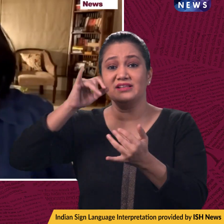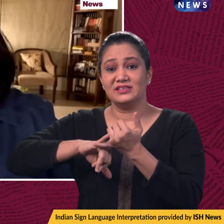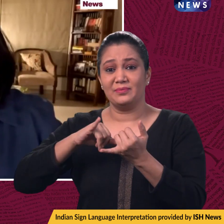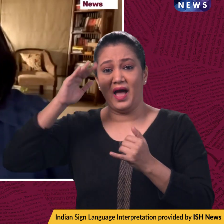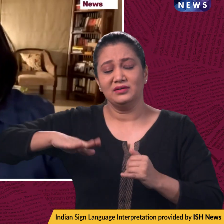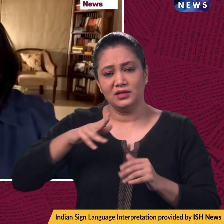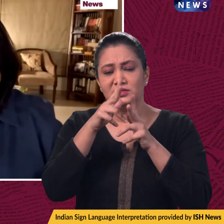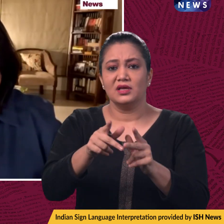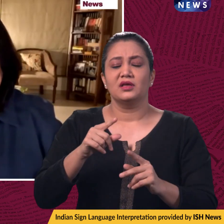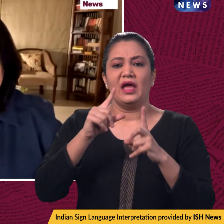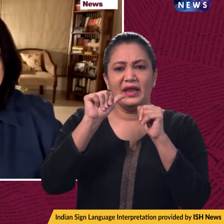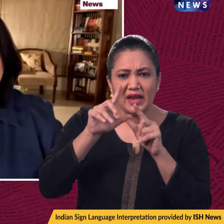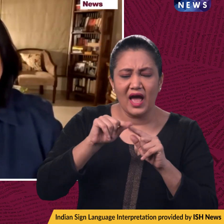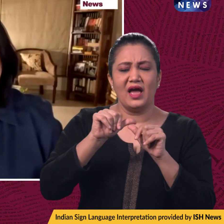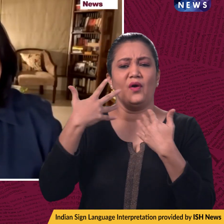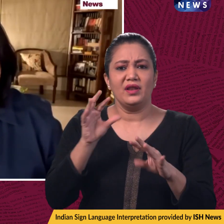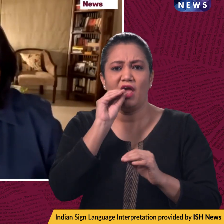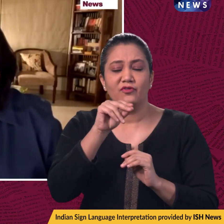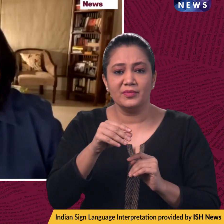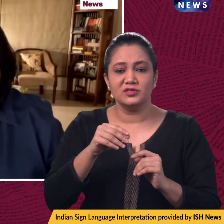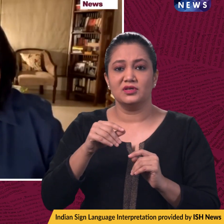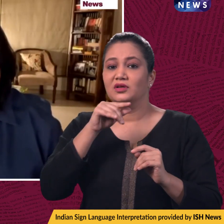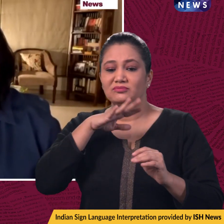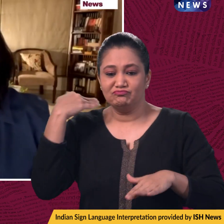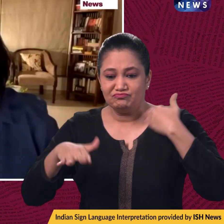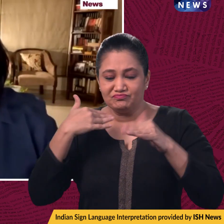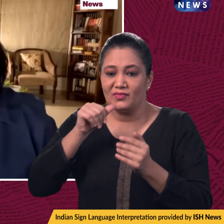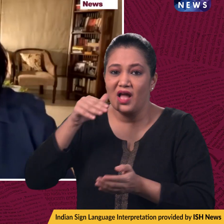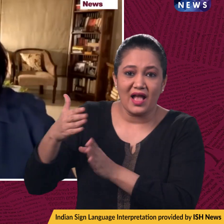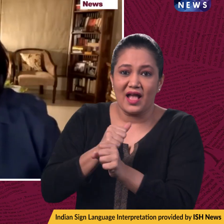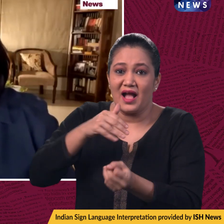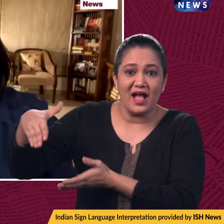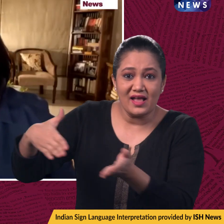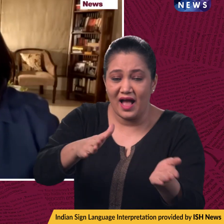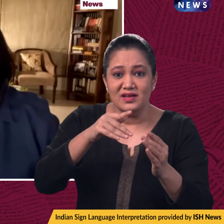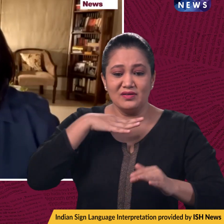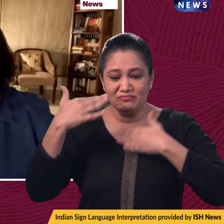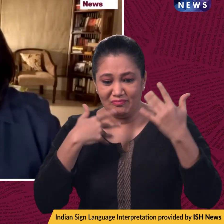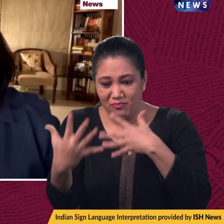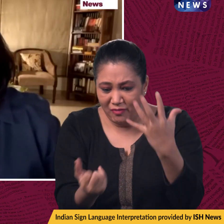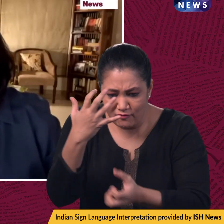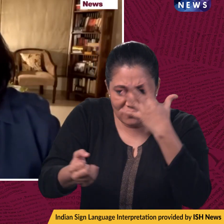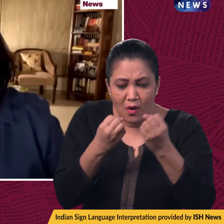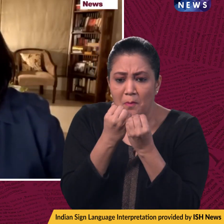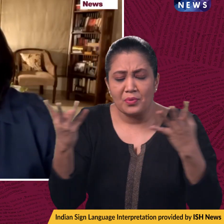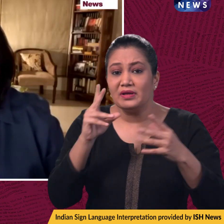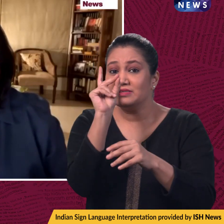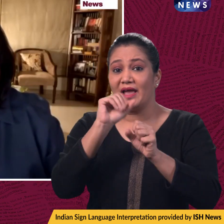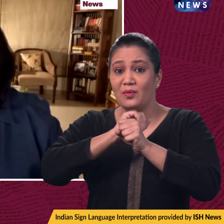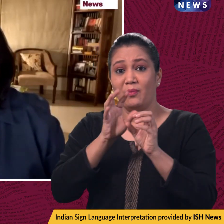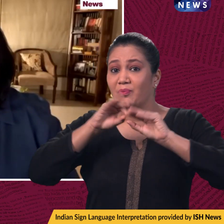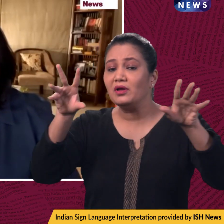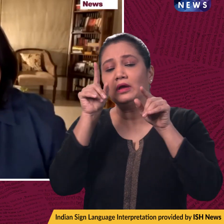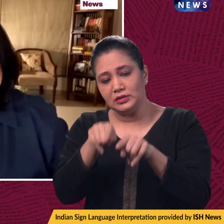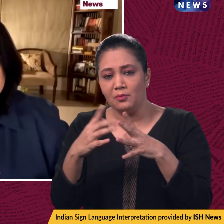it has no data or no information on the number of bodies found floating in the Ganga river during the second wave of COVID